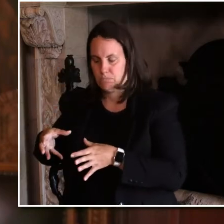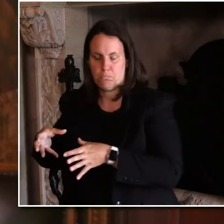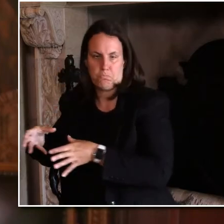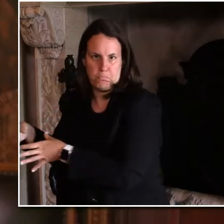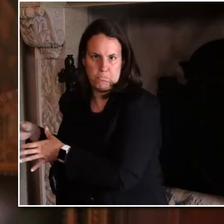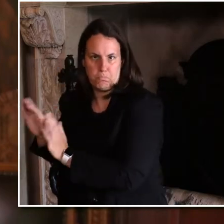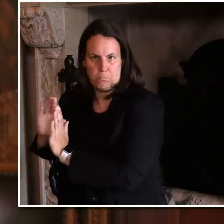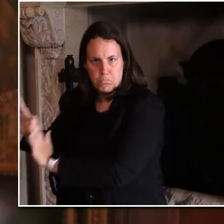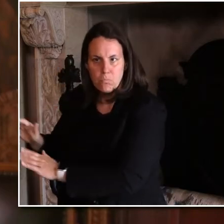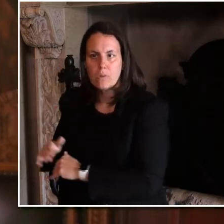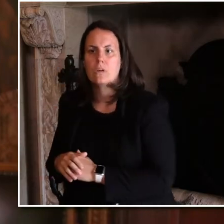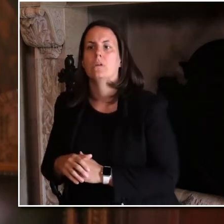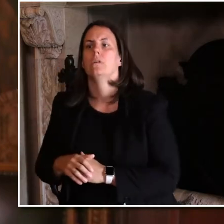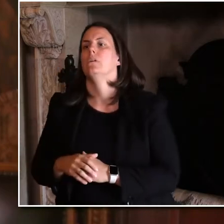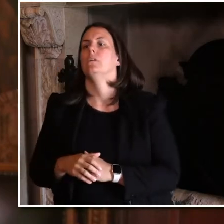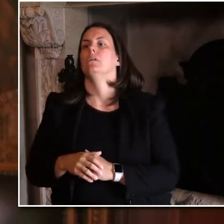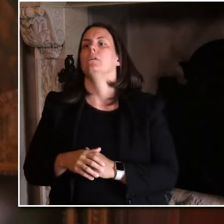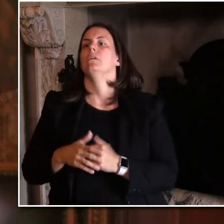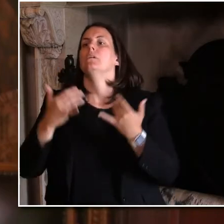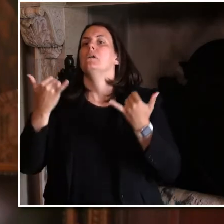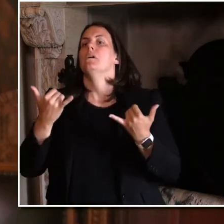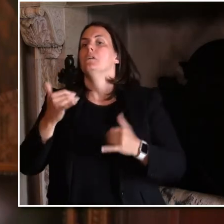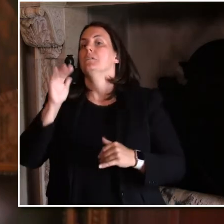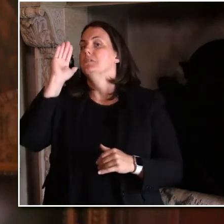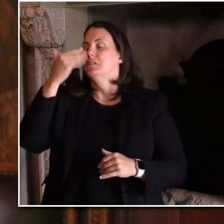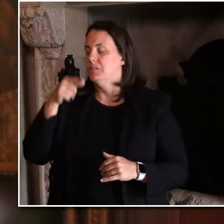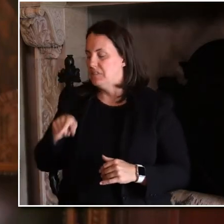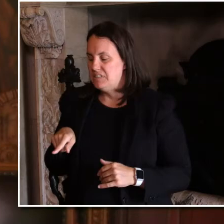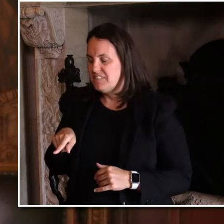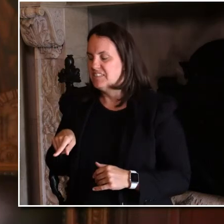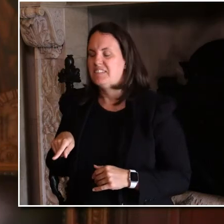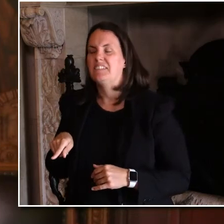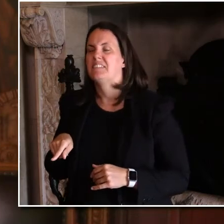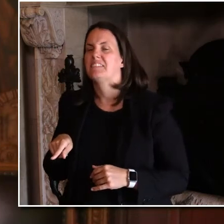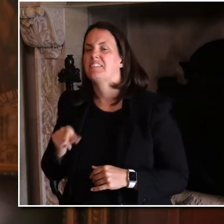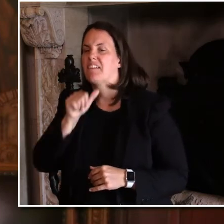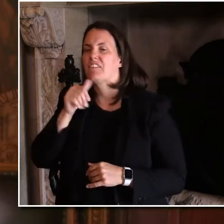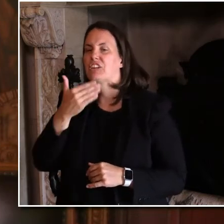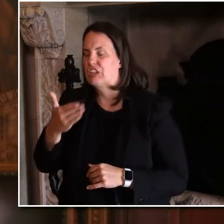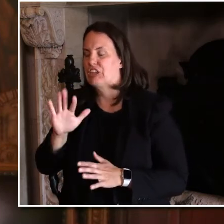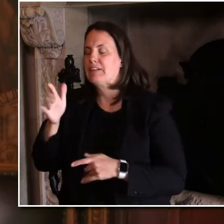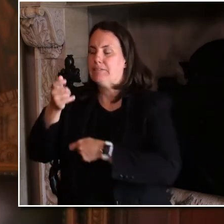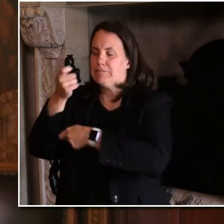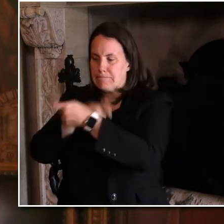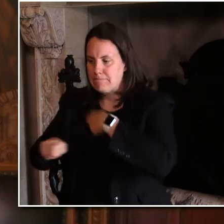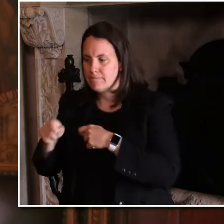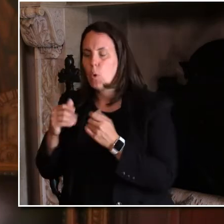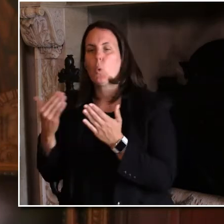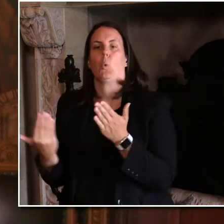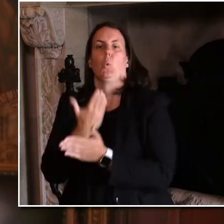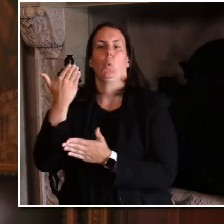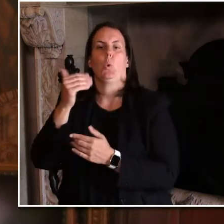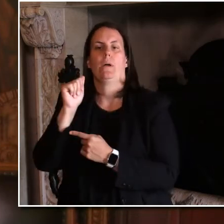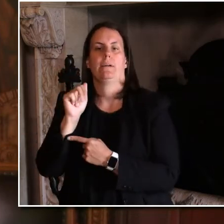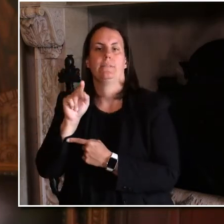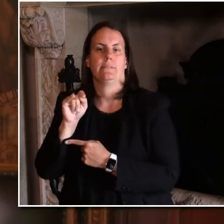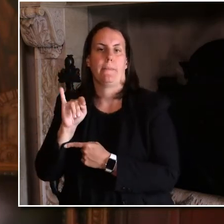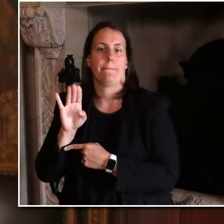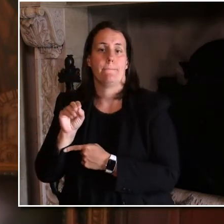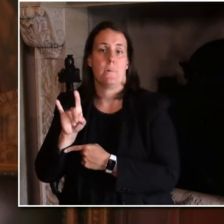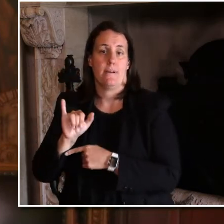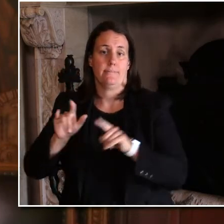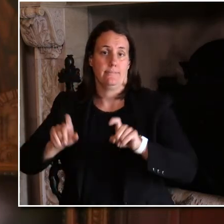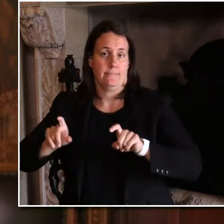for other diagnostic purposes in tests, including at the state lab, have been improved to the point where I think